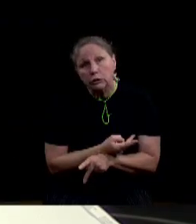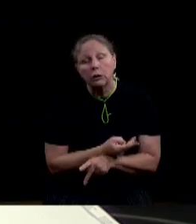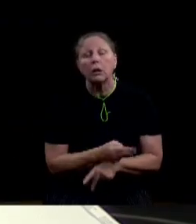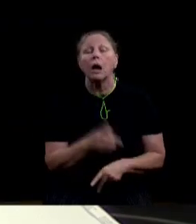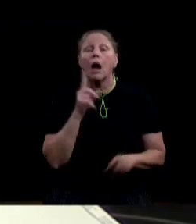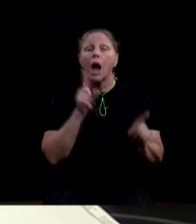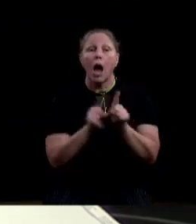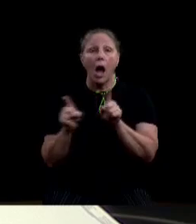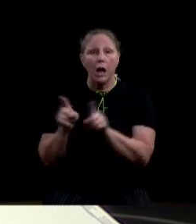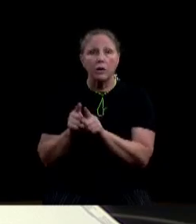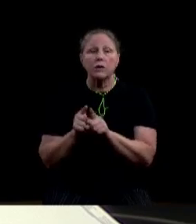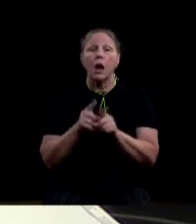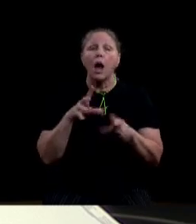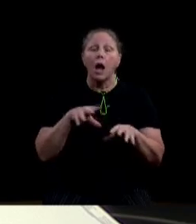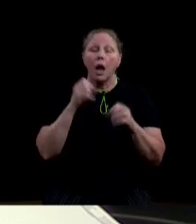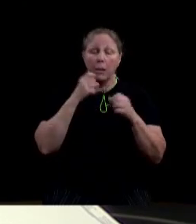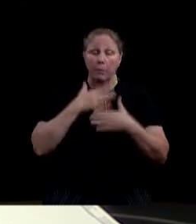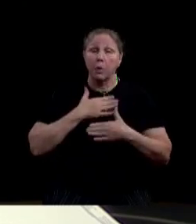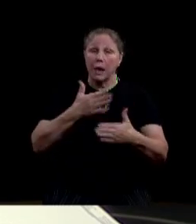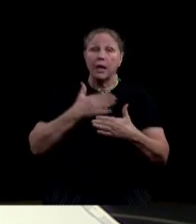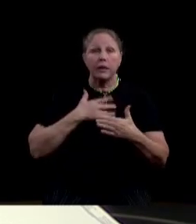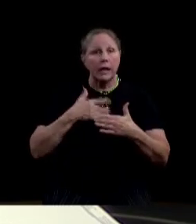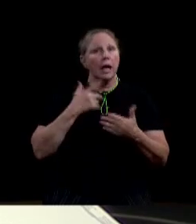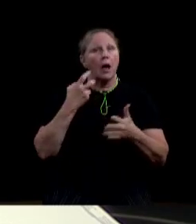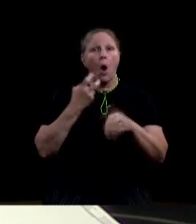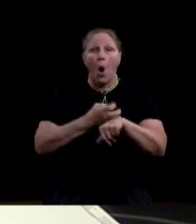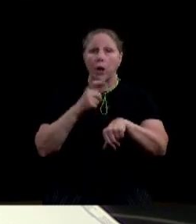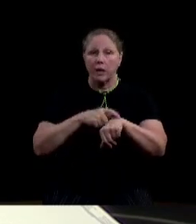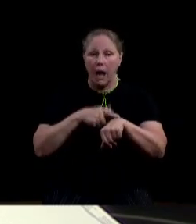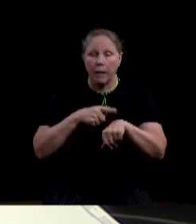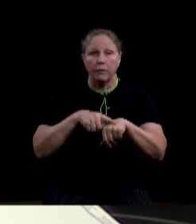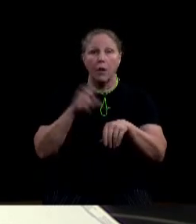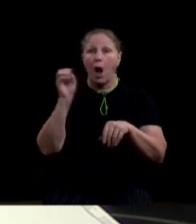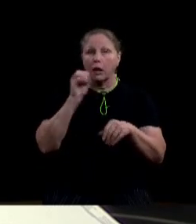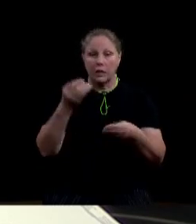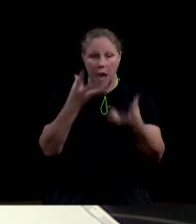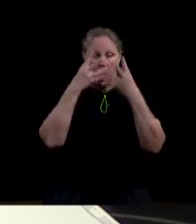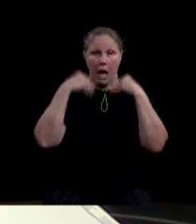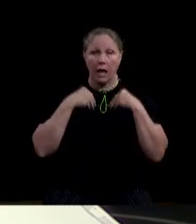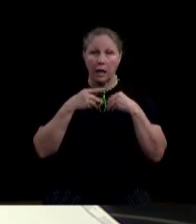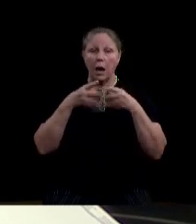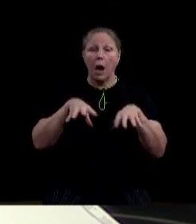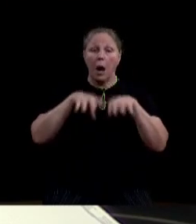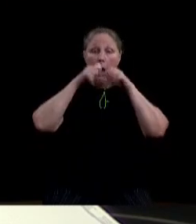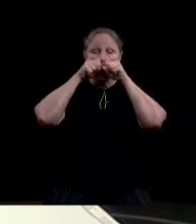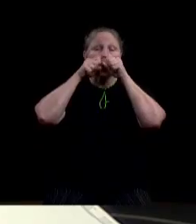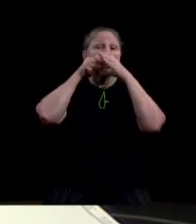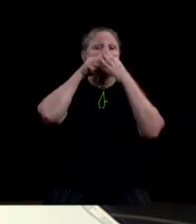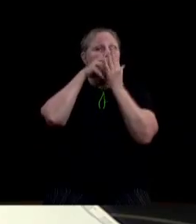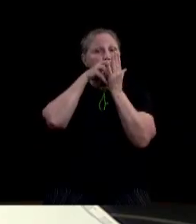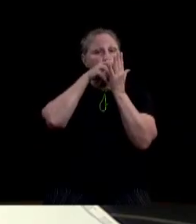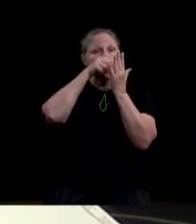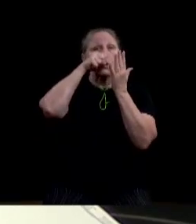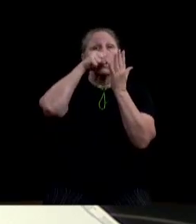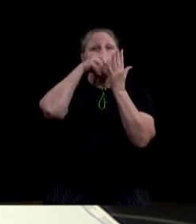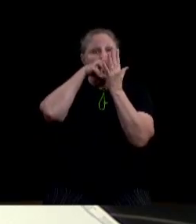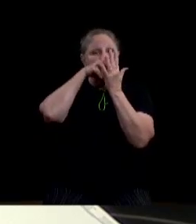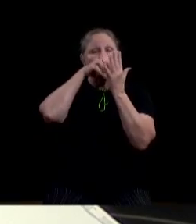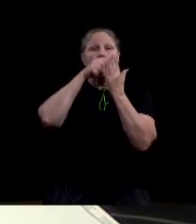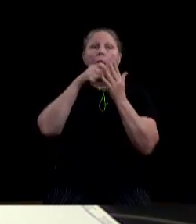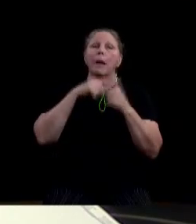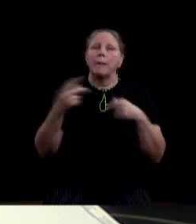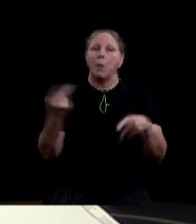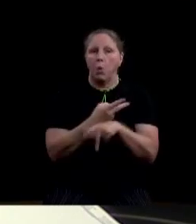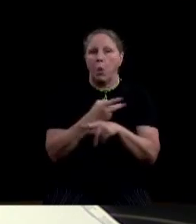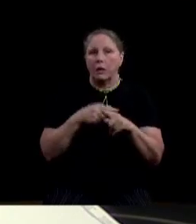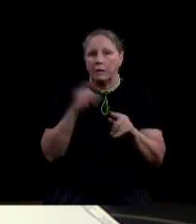it, which can be deadly. When breathing back in air that your lungs filtered, it is causing a greater risk of infection. I believe not only